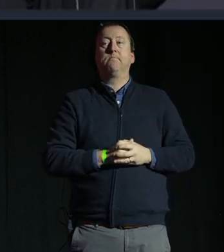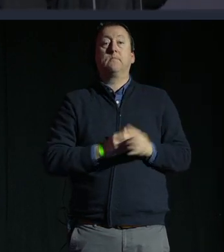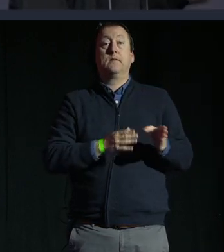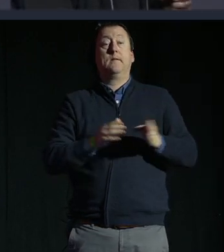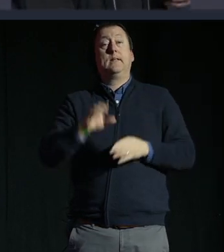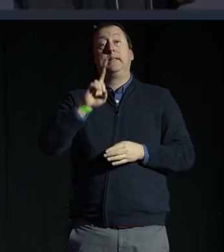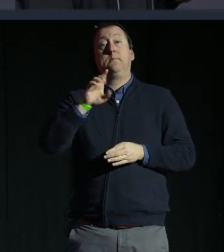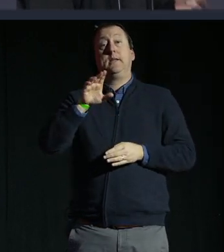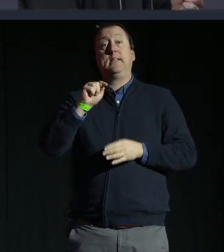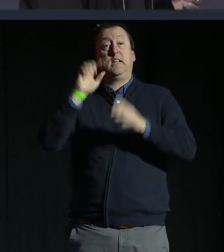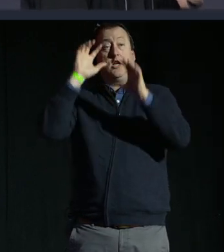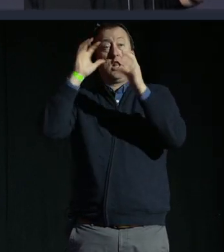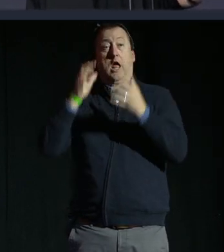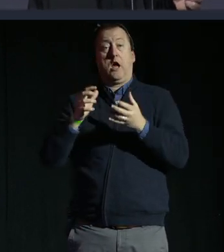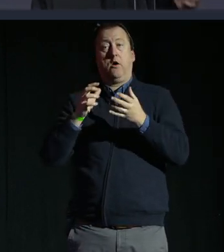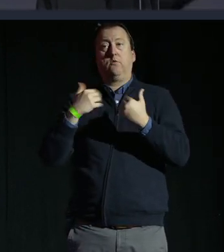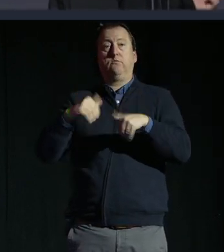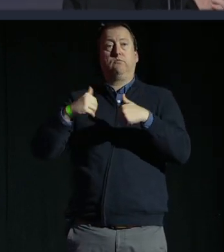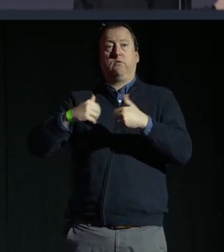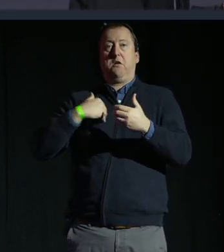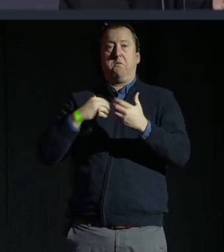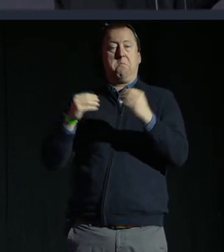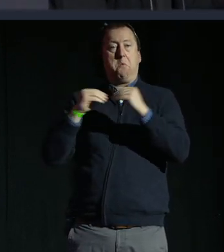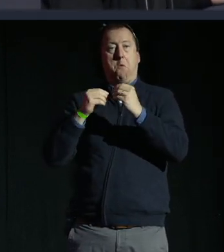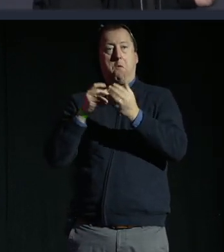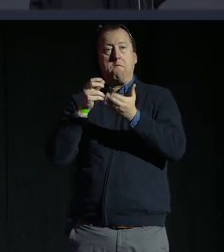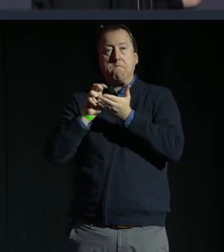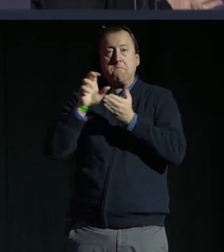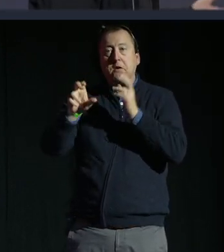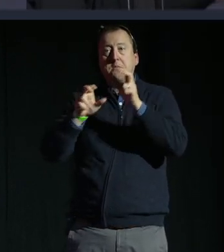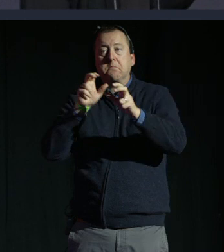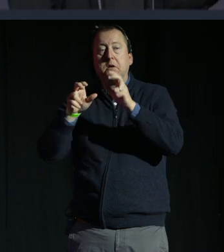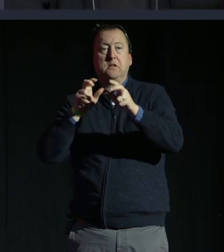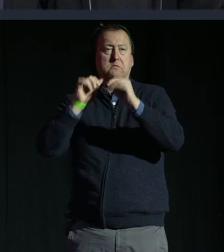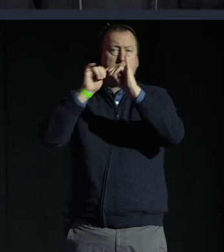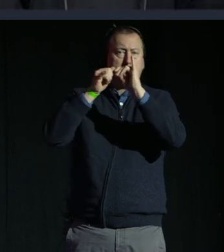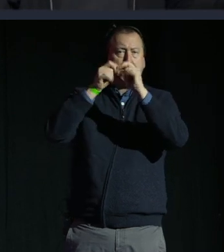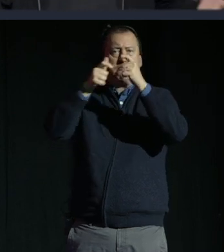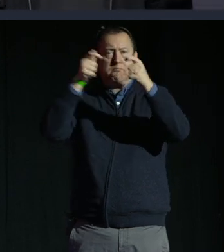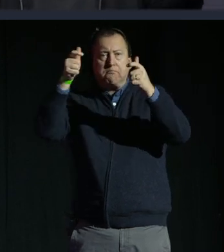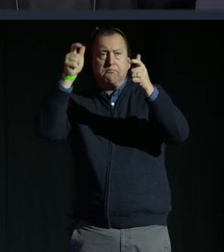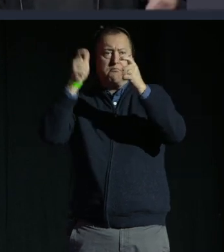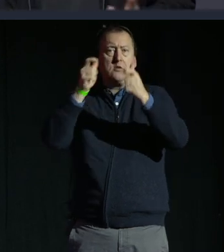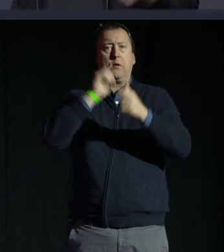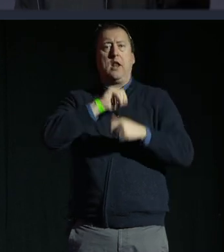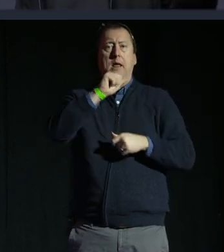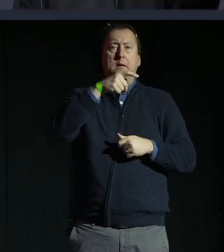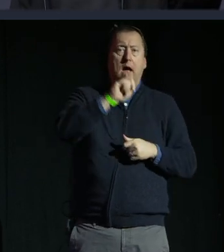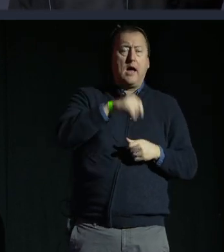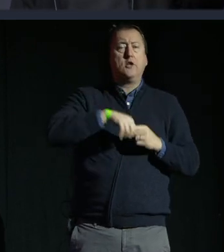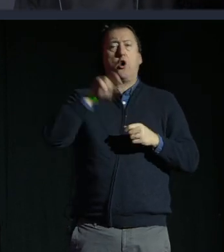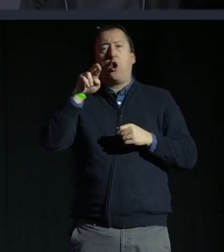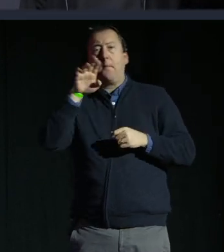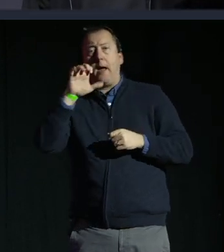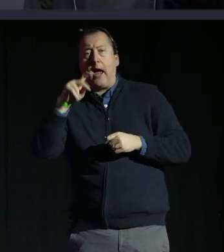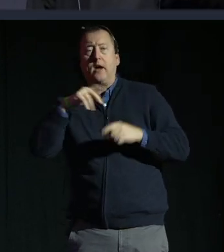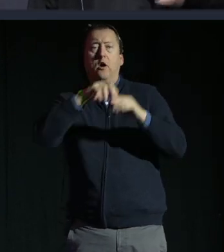DBT Cloud is hardened with investments in infrastructure, scaling, identity, auth, APIs, RBAC, audit logging.